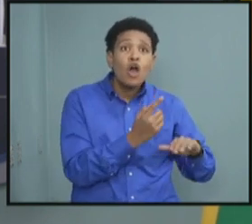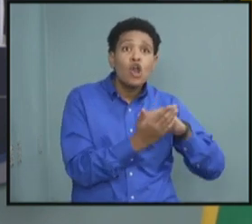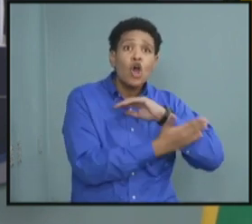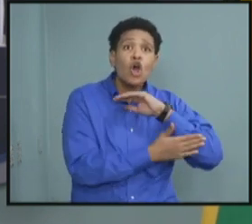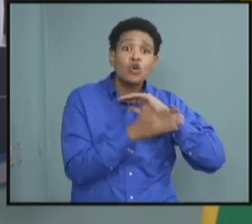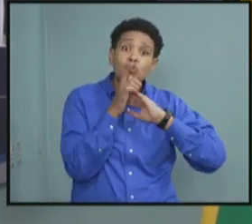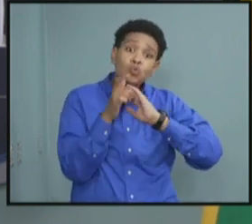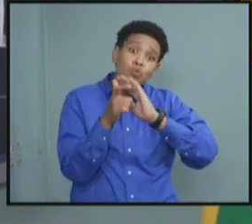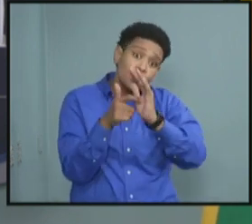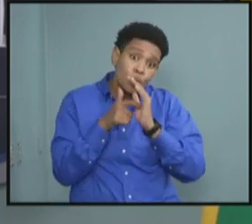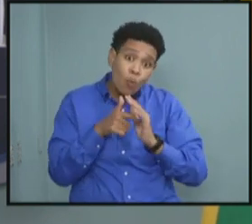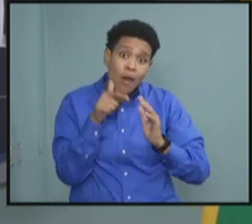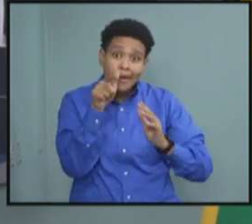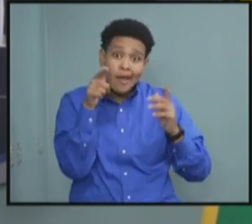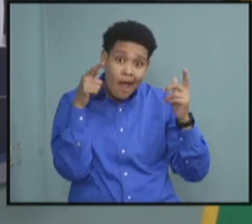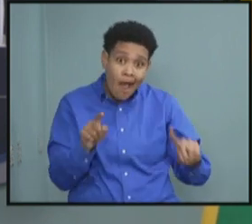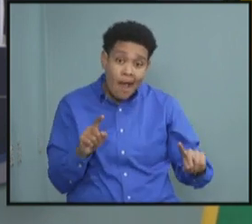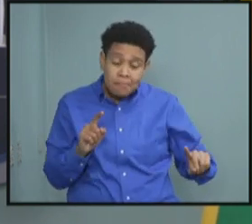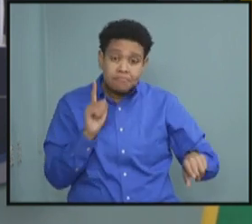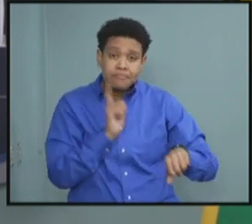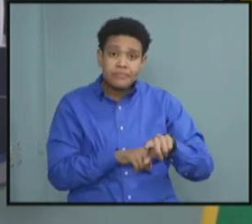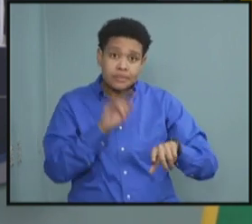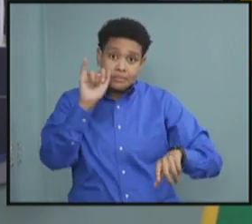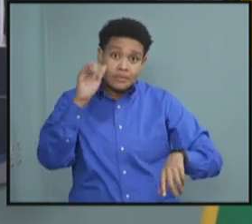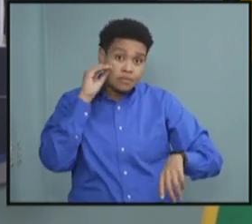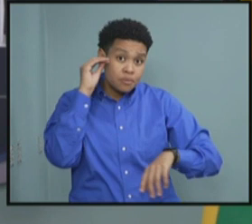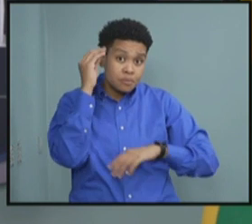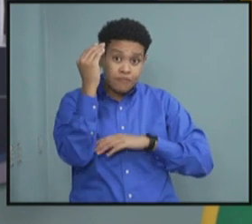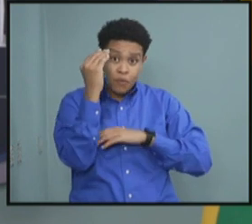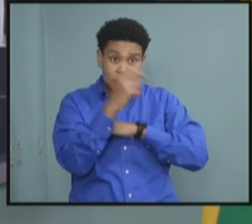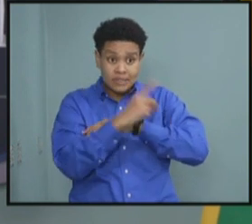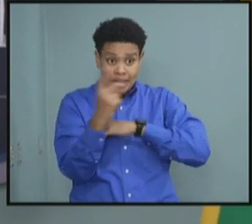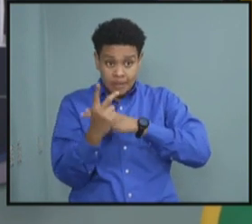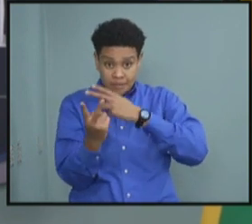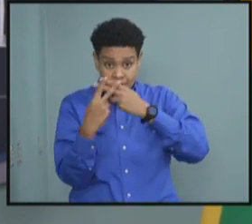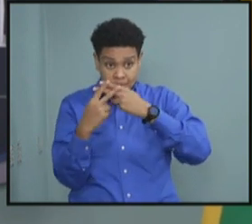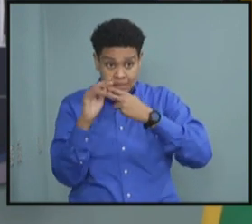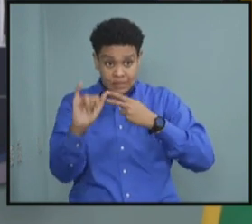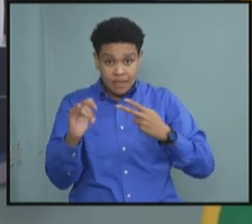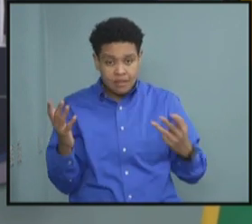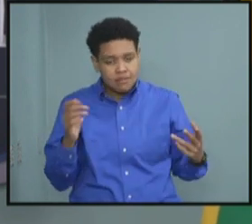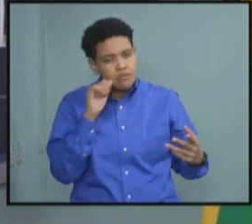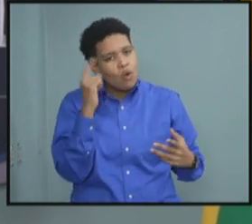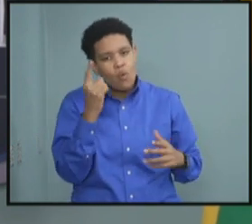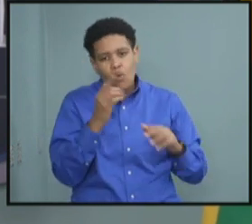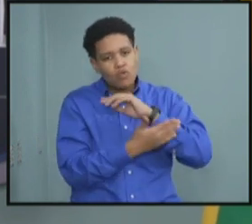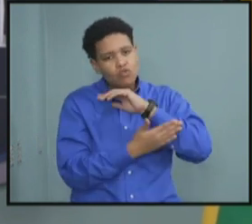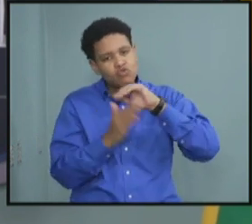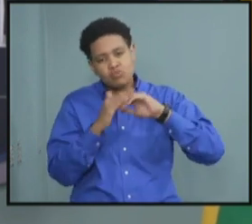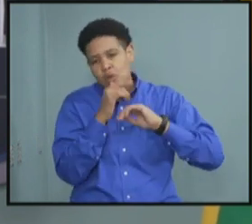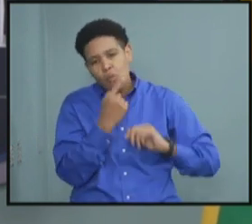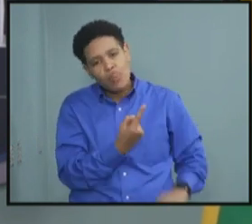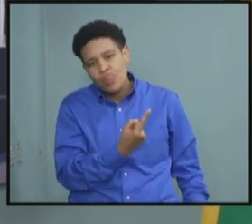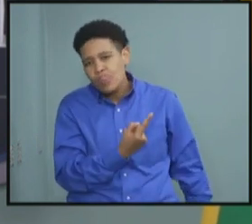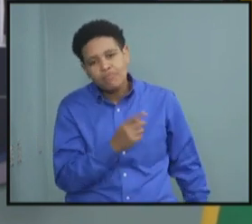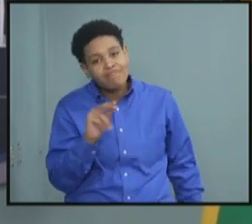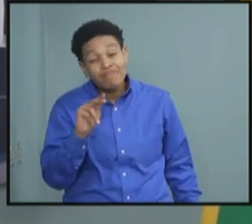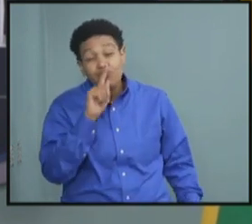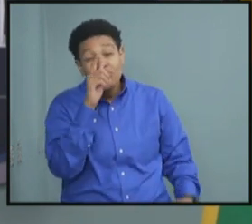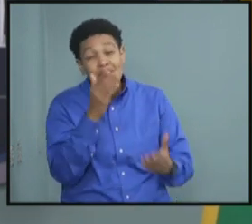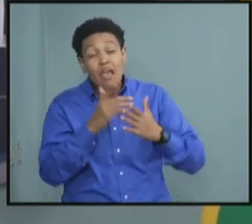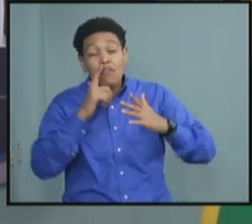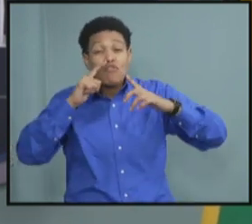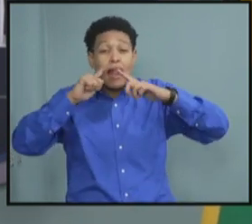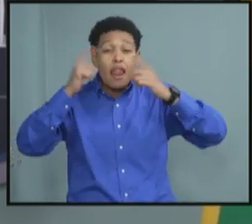is requiring a period of quarantine for persons entering the country. In fact,